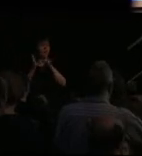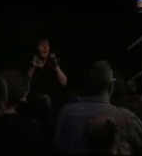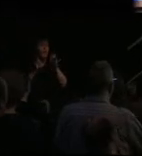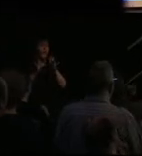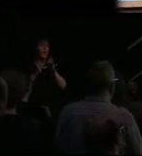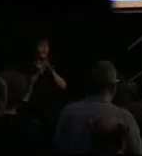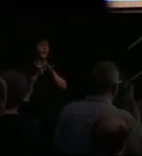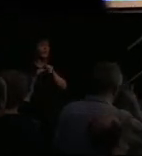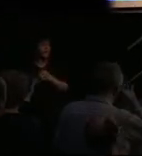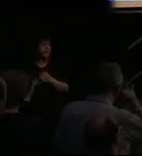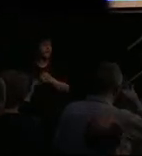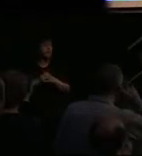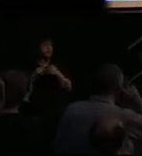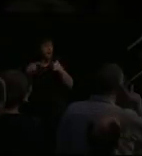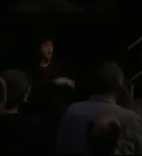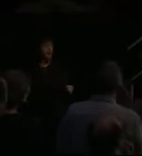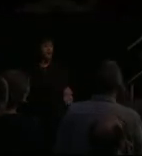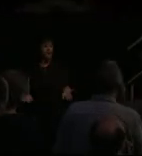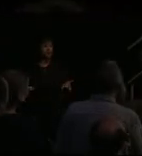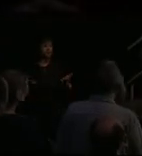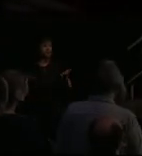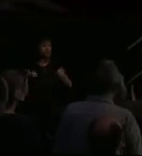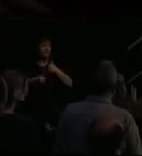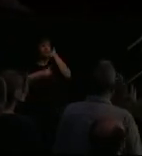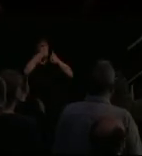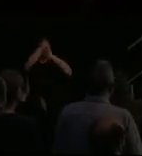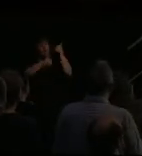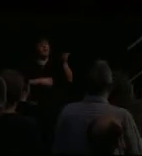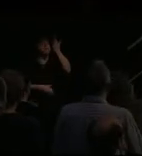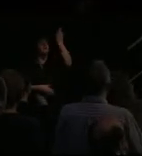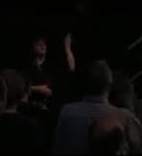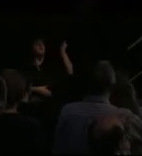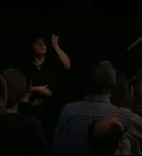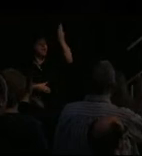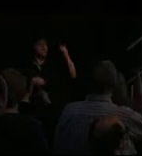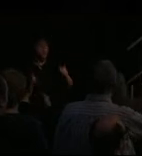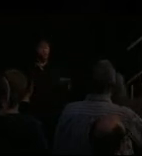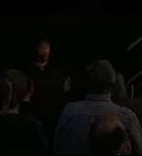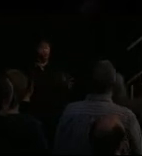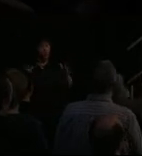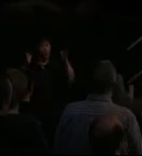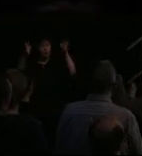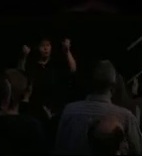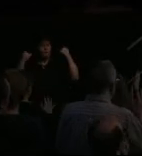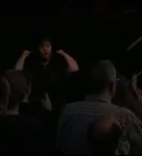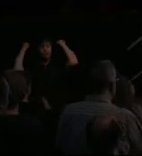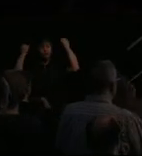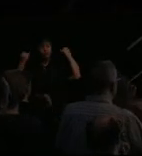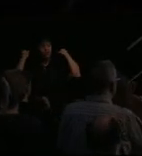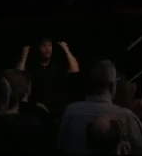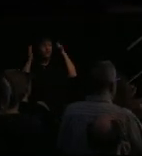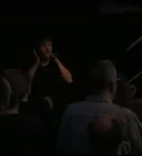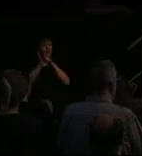the Lamb. Let it rise, praise ascend.